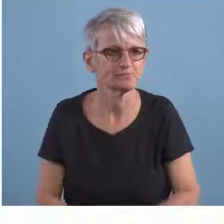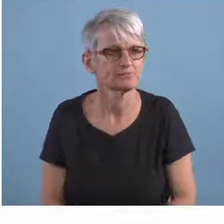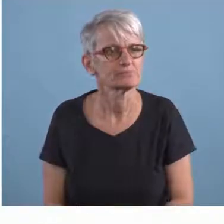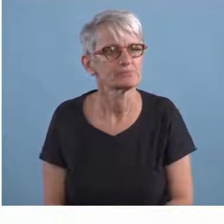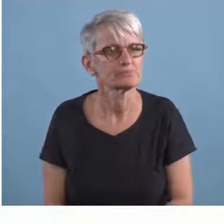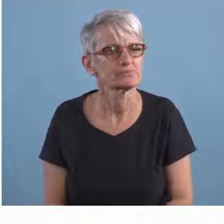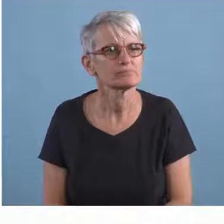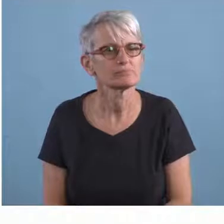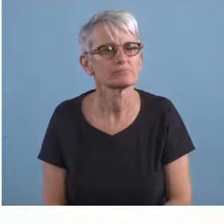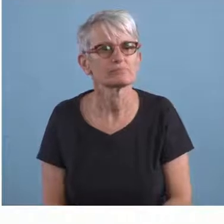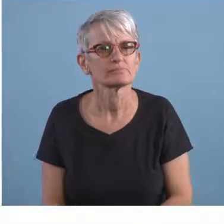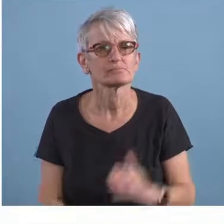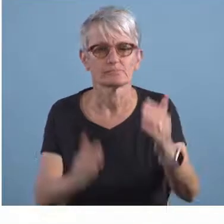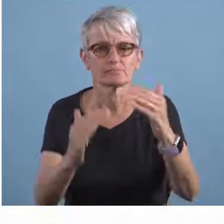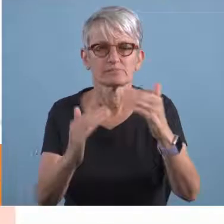Some tips on the next slide.